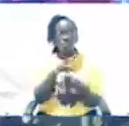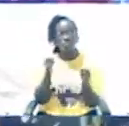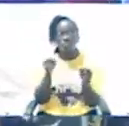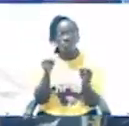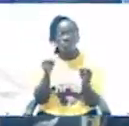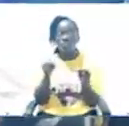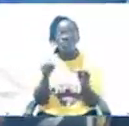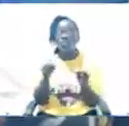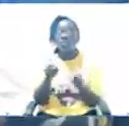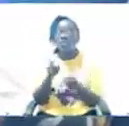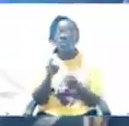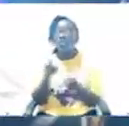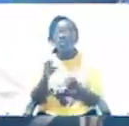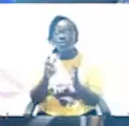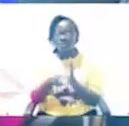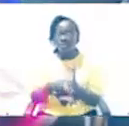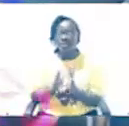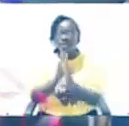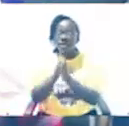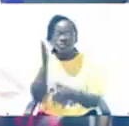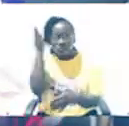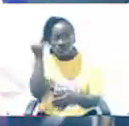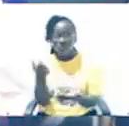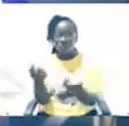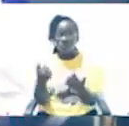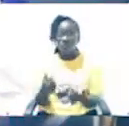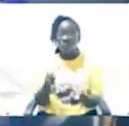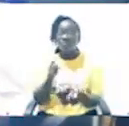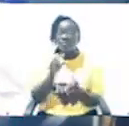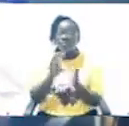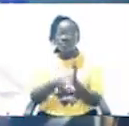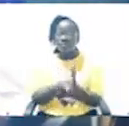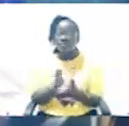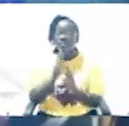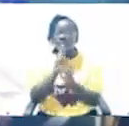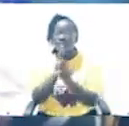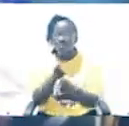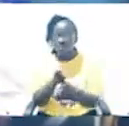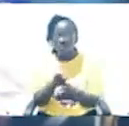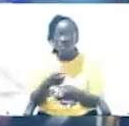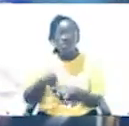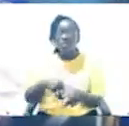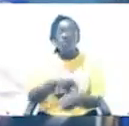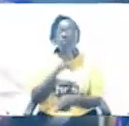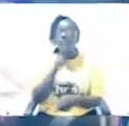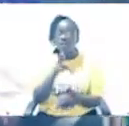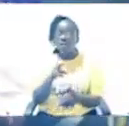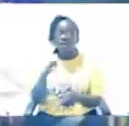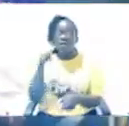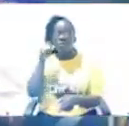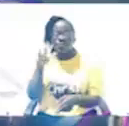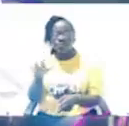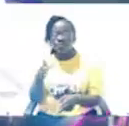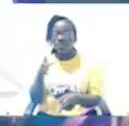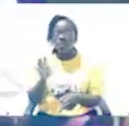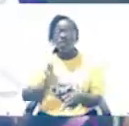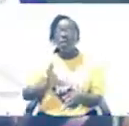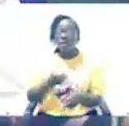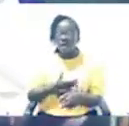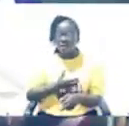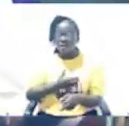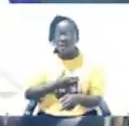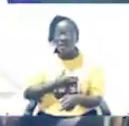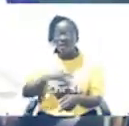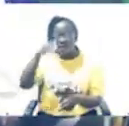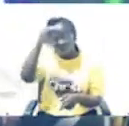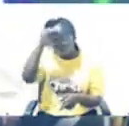are women. Our men are people who beat women. And they do all